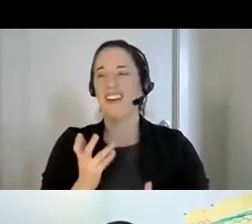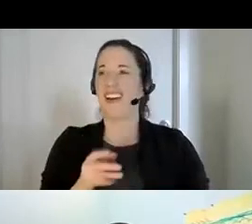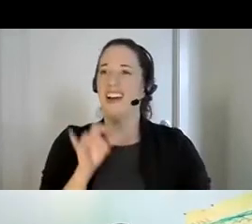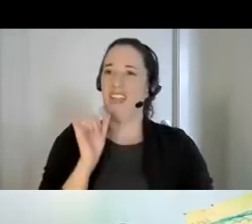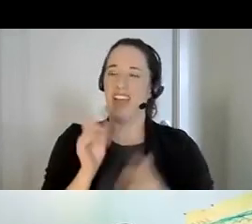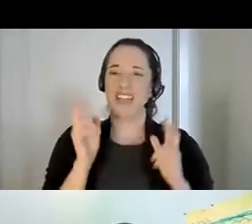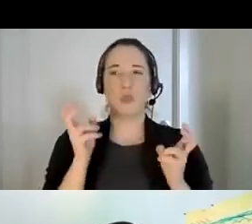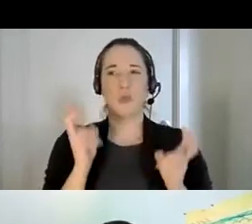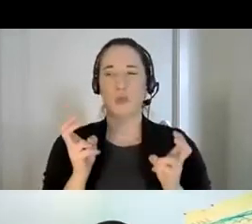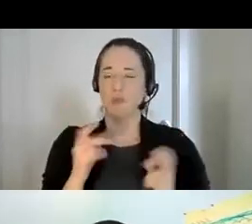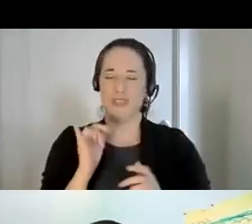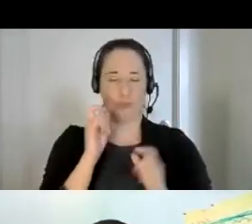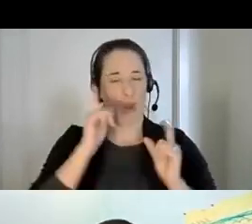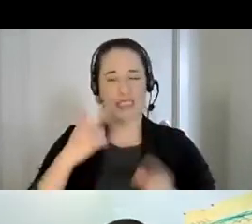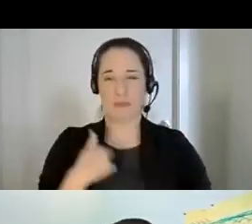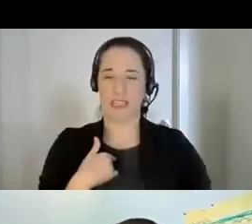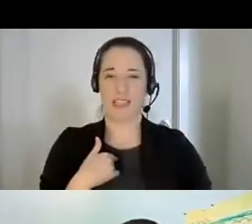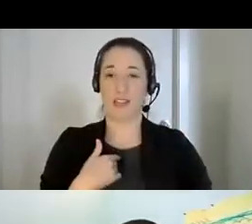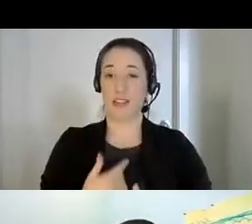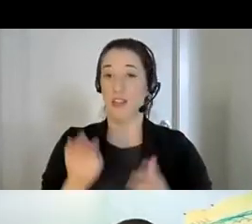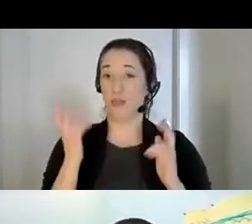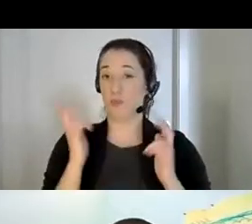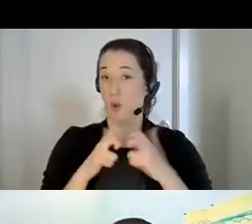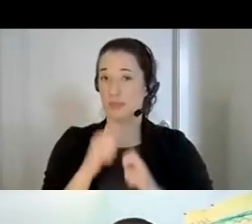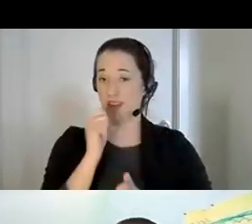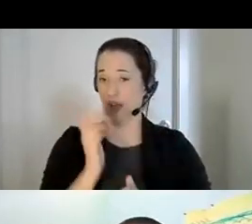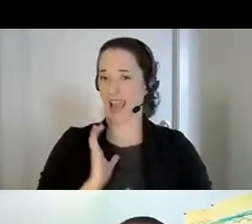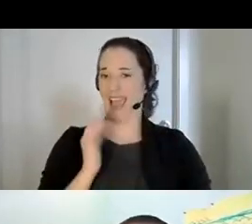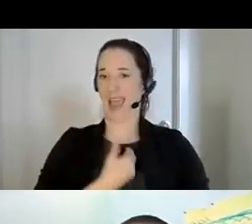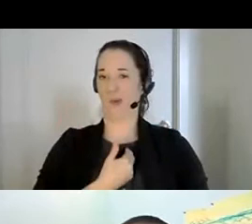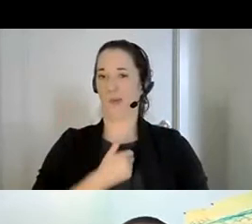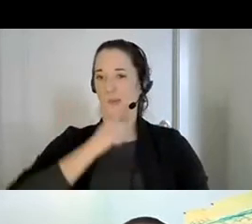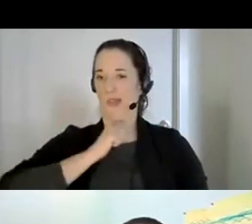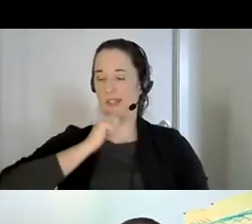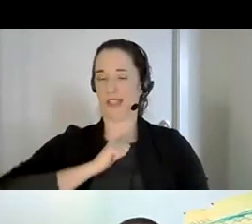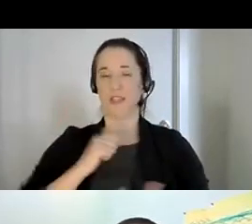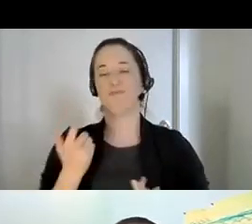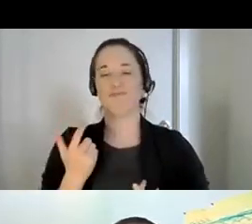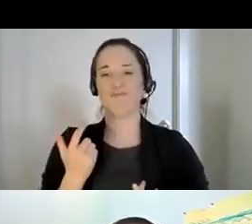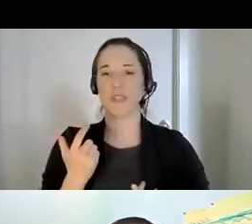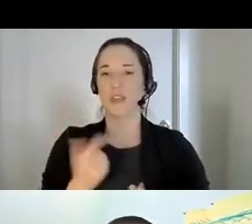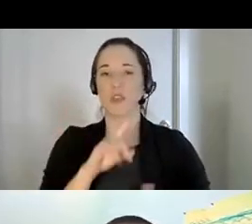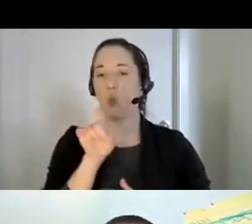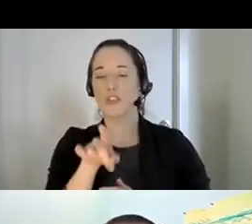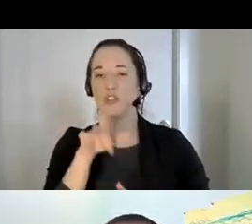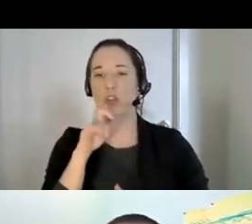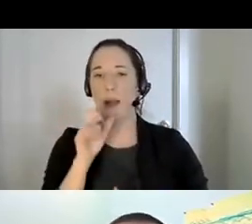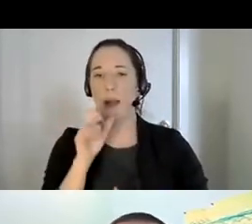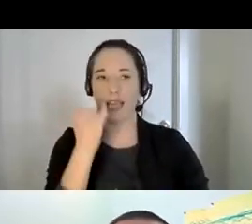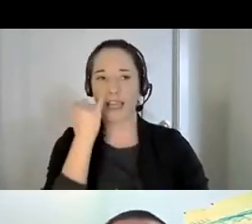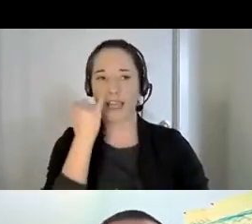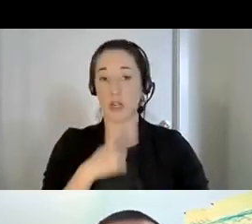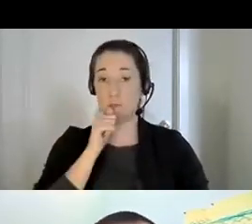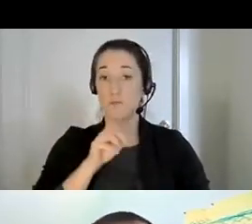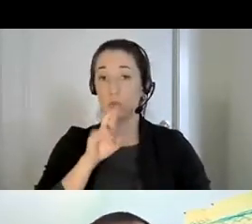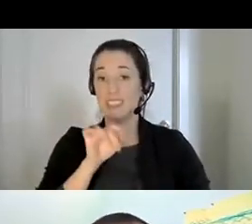me because the problem is not our resilience. The question should not be whether we are resilient or not, or how